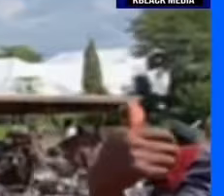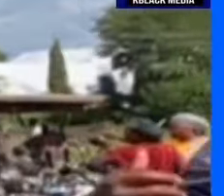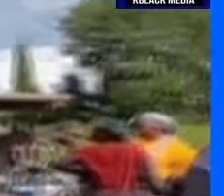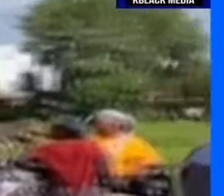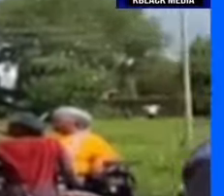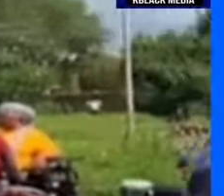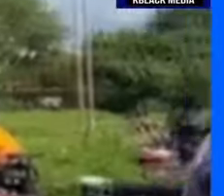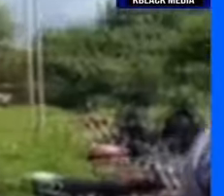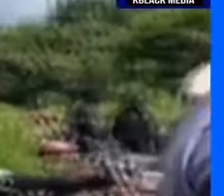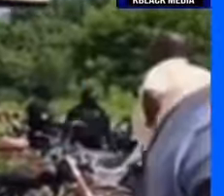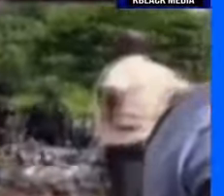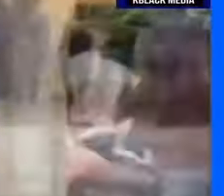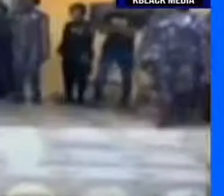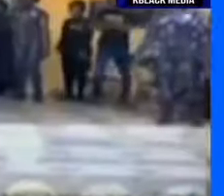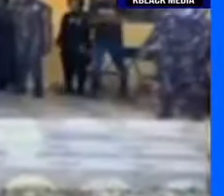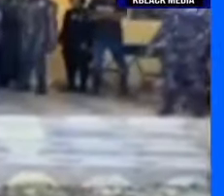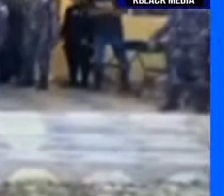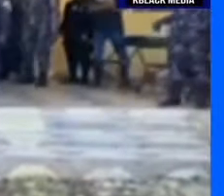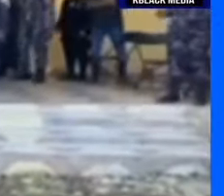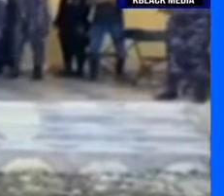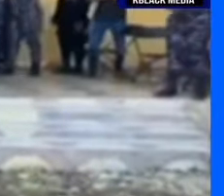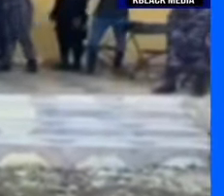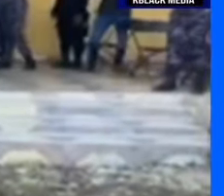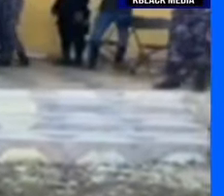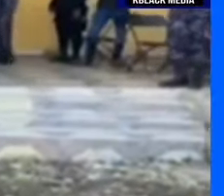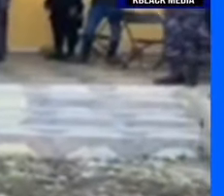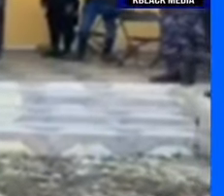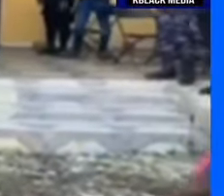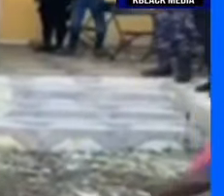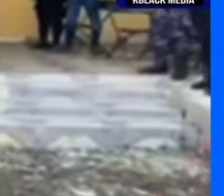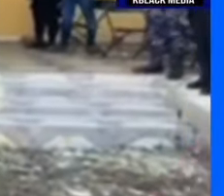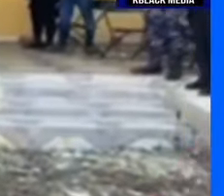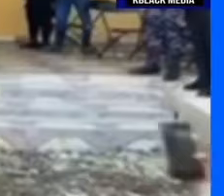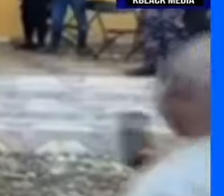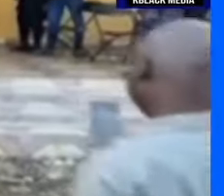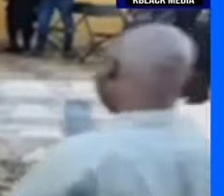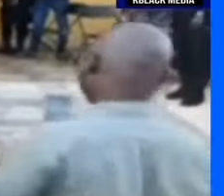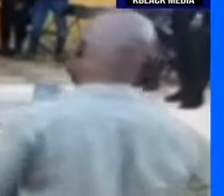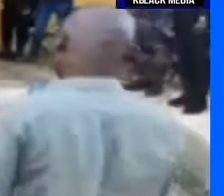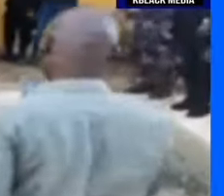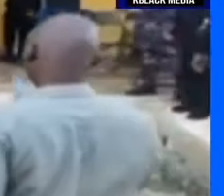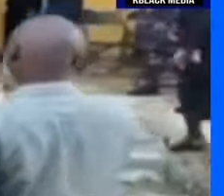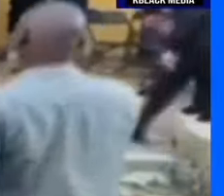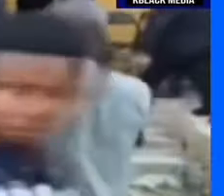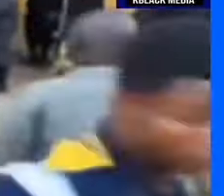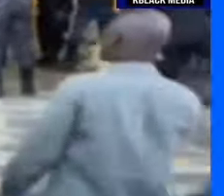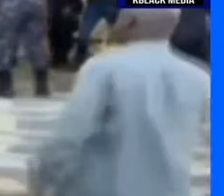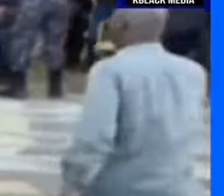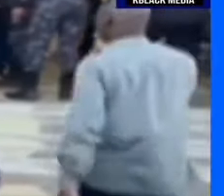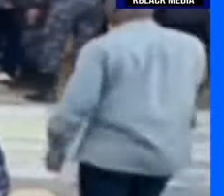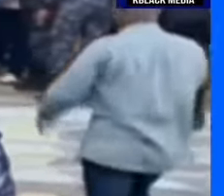body, fresh mind, and come that elections. You hear that? See, no, me cry there. The name me be can you say? Me me